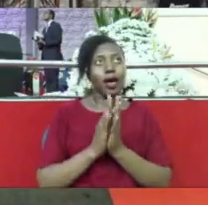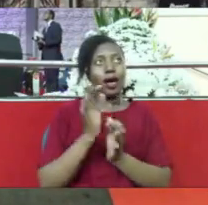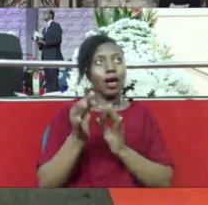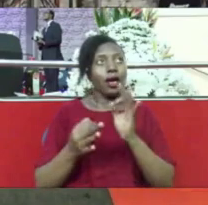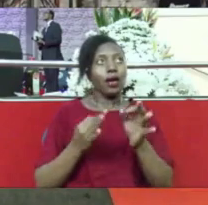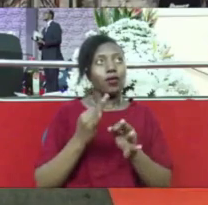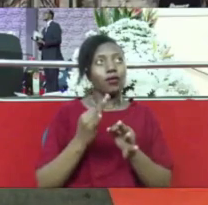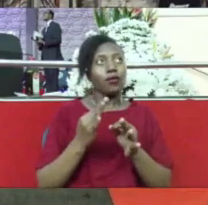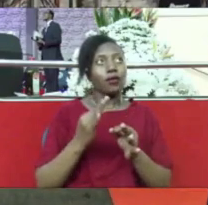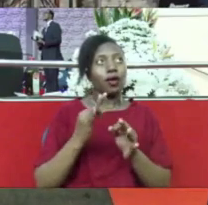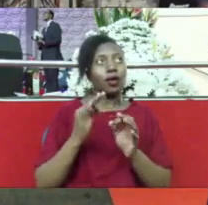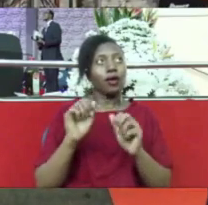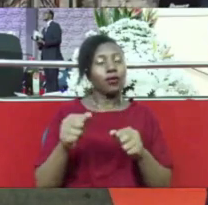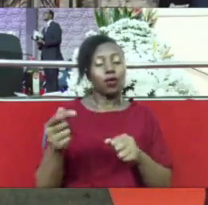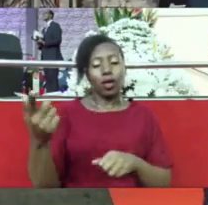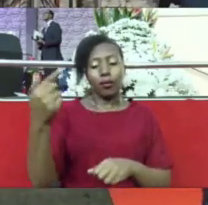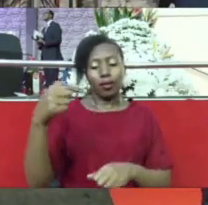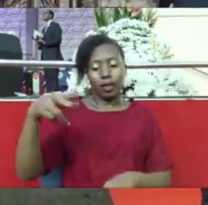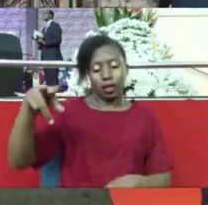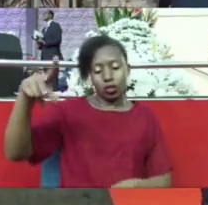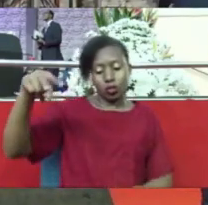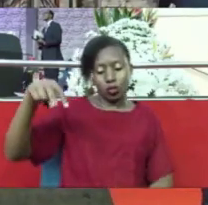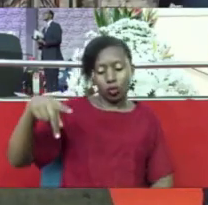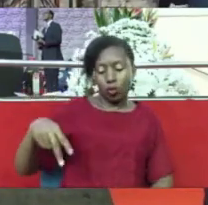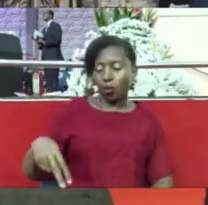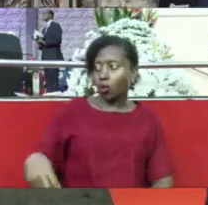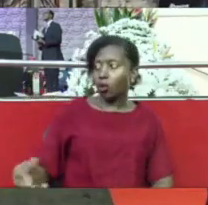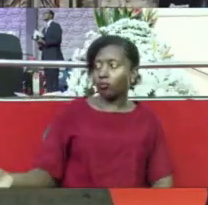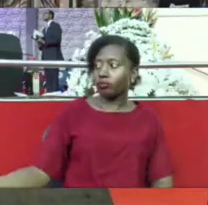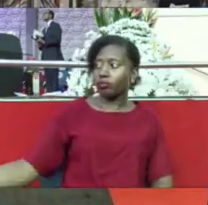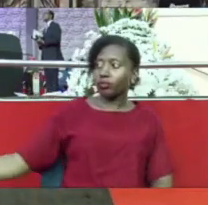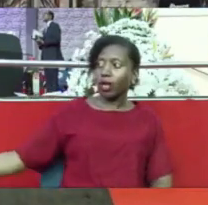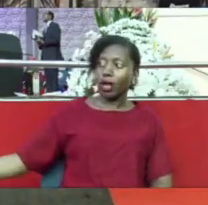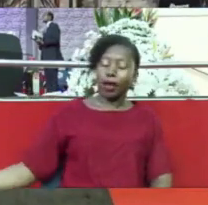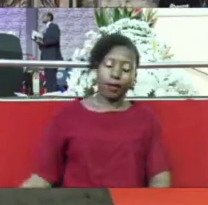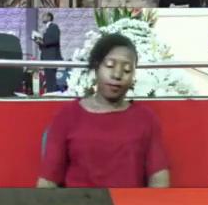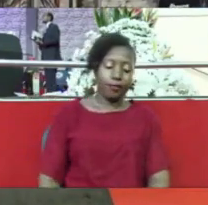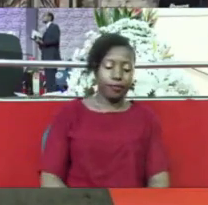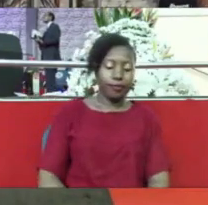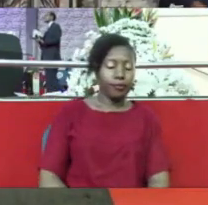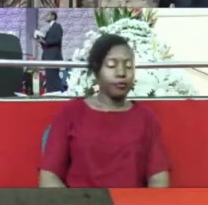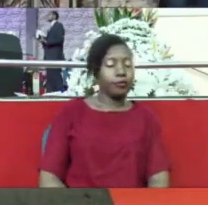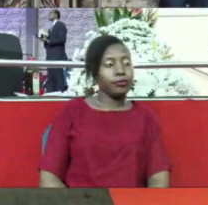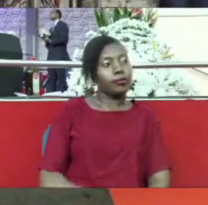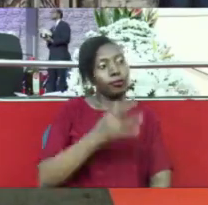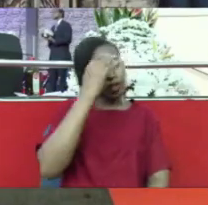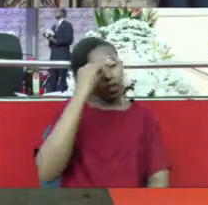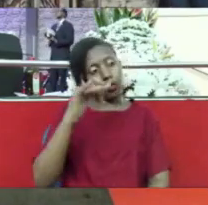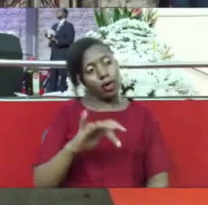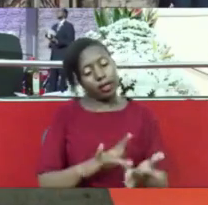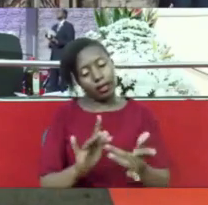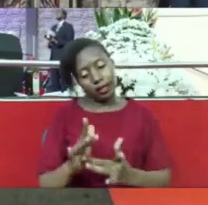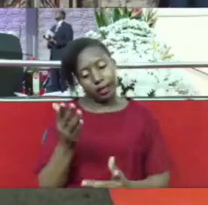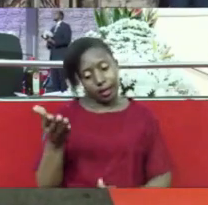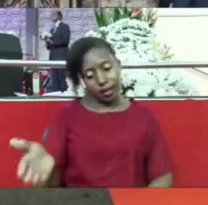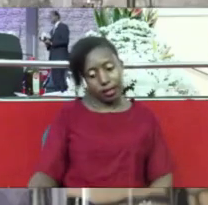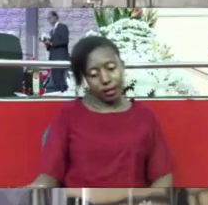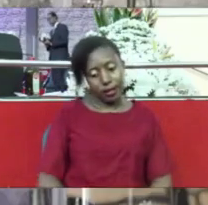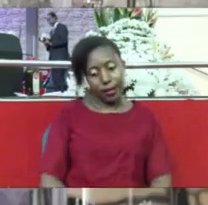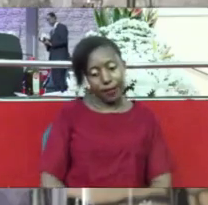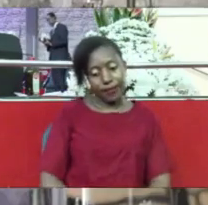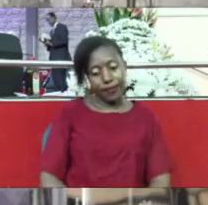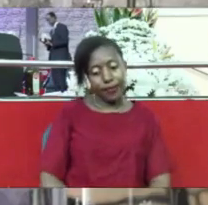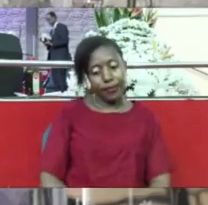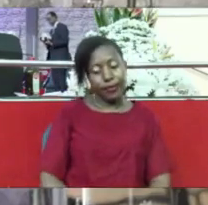find your way here? Unaenda songelea hapa mbele. Please find your way here. Songa hapa mbele. Because Jesus is here. Kwa sababu Yesu yuko